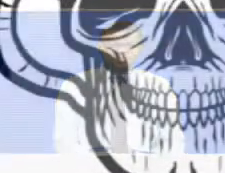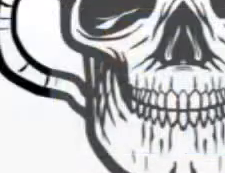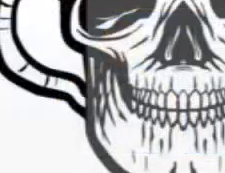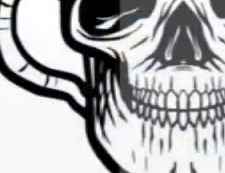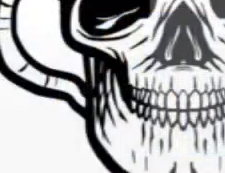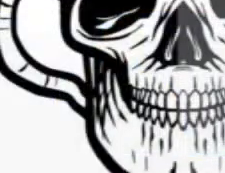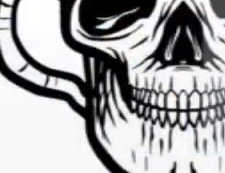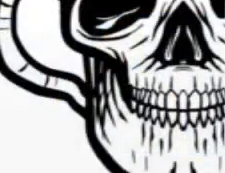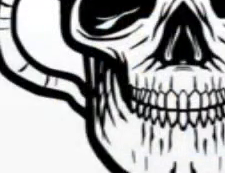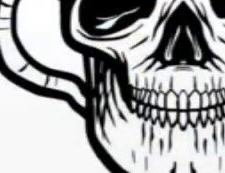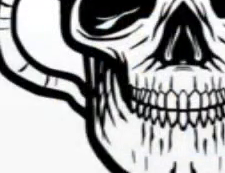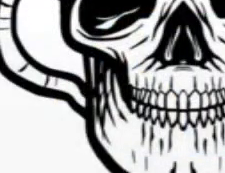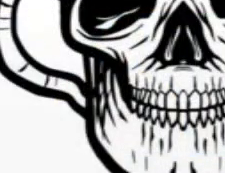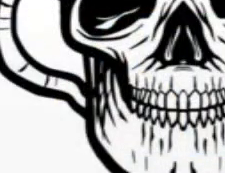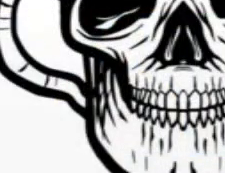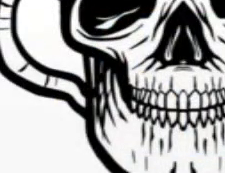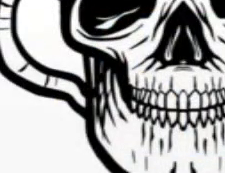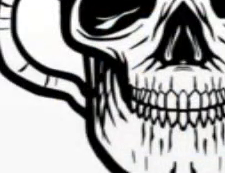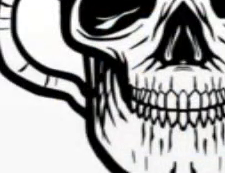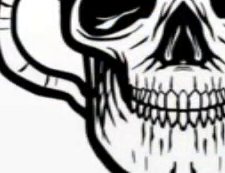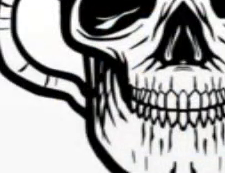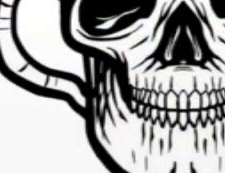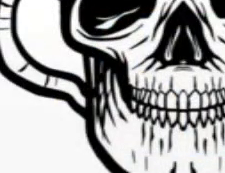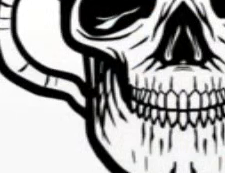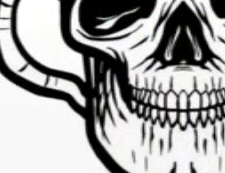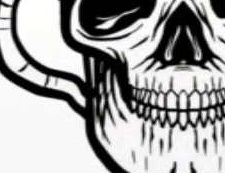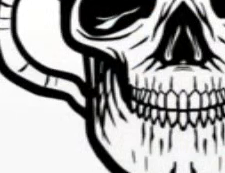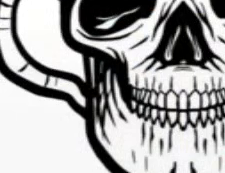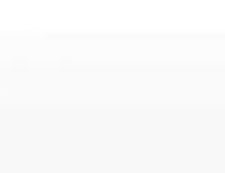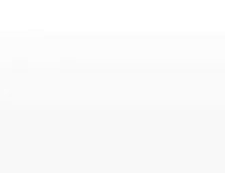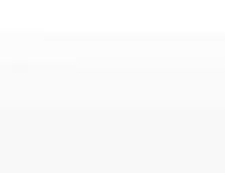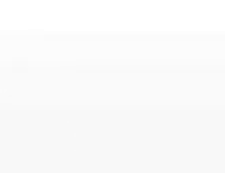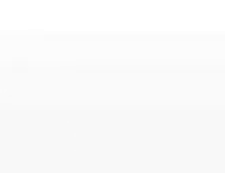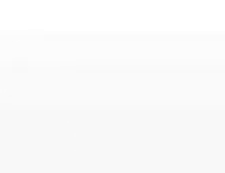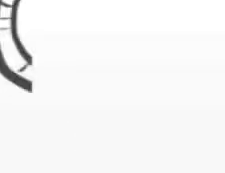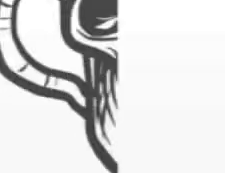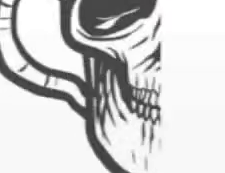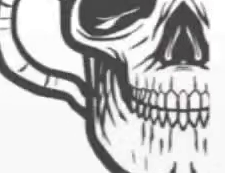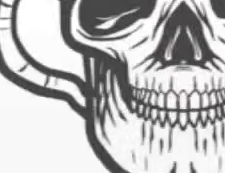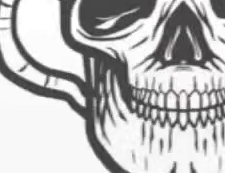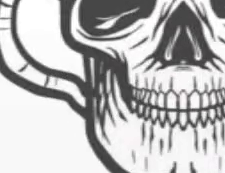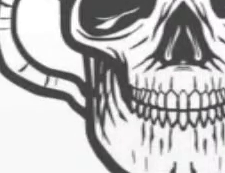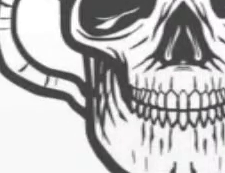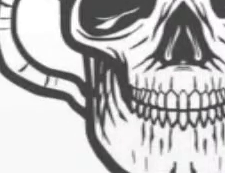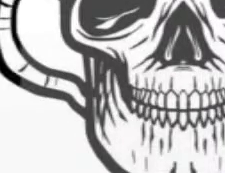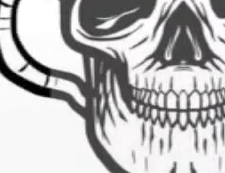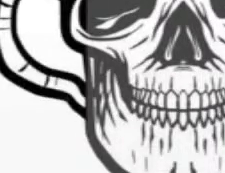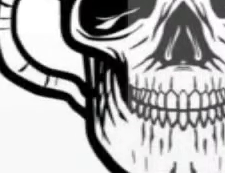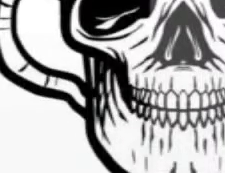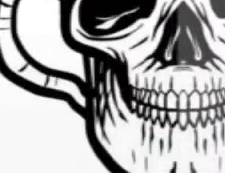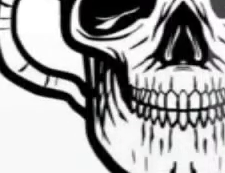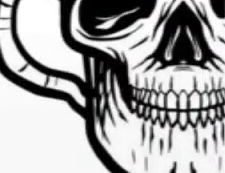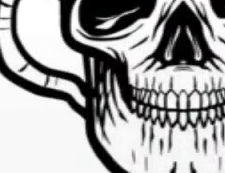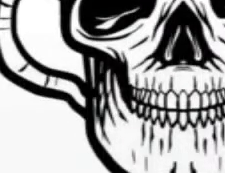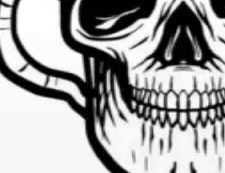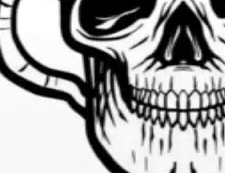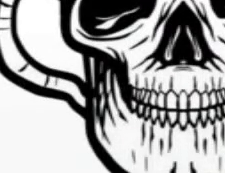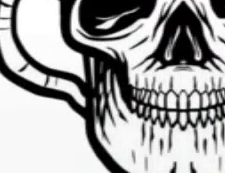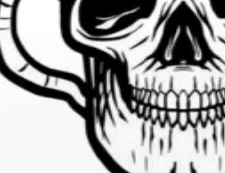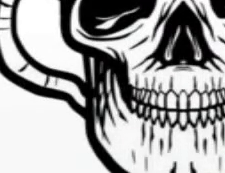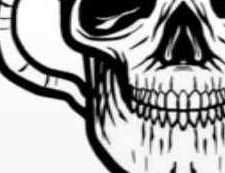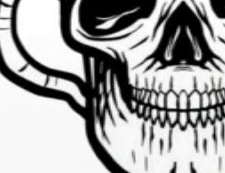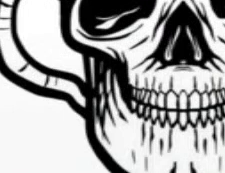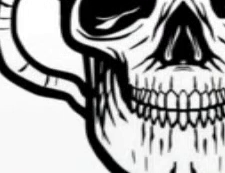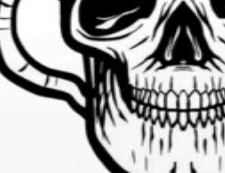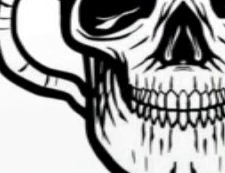wife, Mama Cynthia, Waidaka, Lois, Mama Teddy, Mama Simon, and a young man called Boi